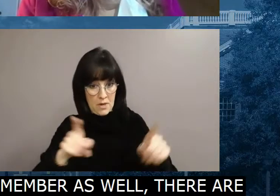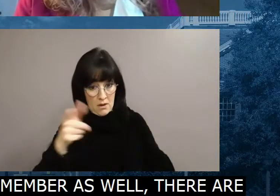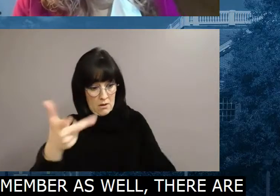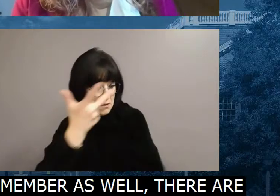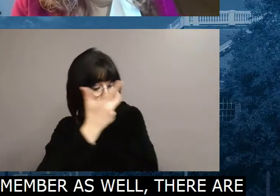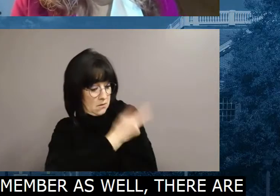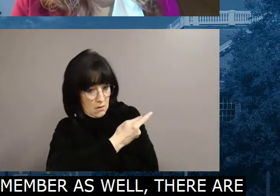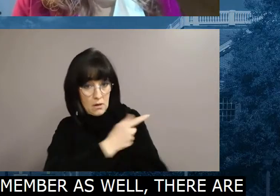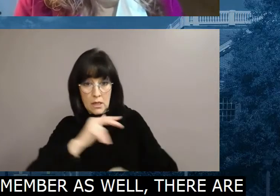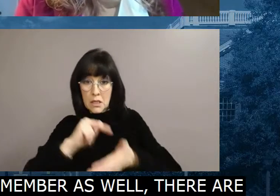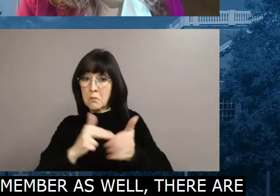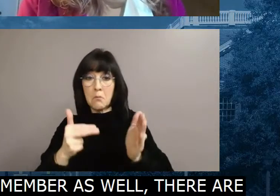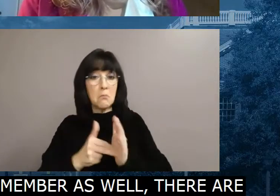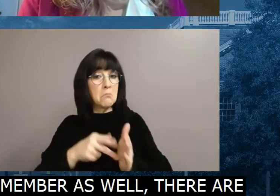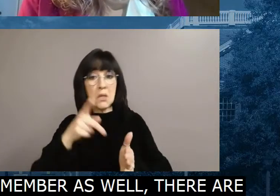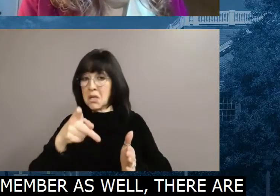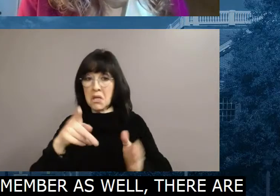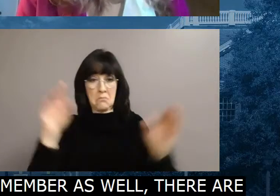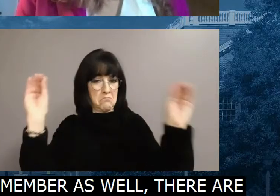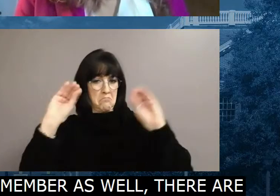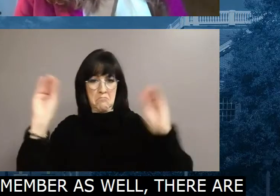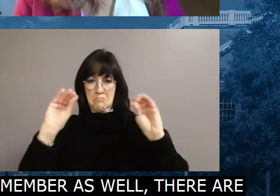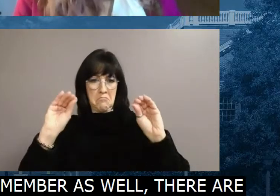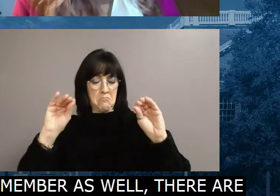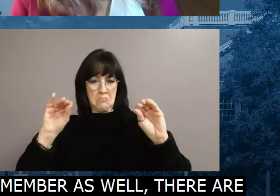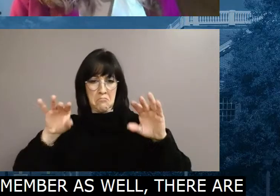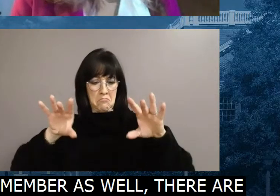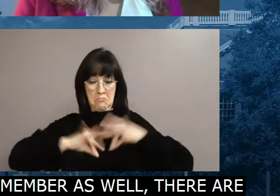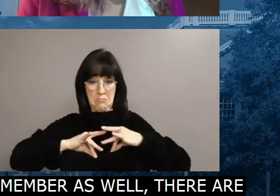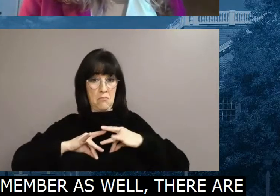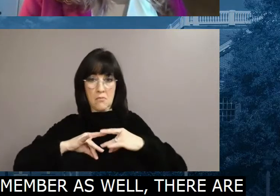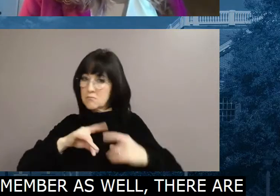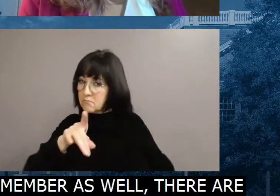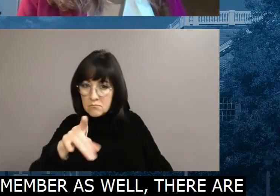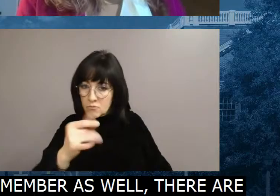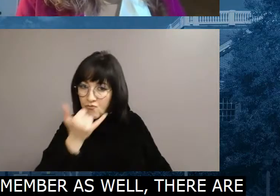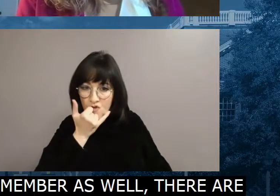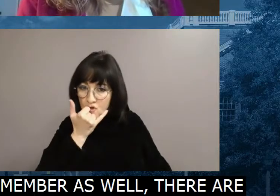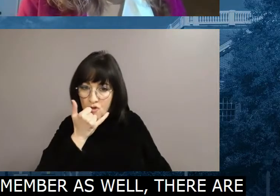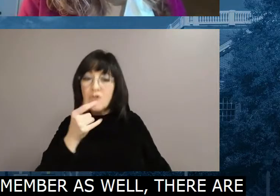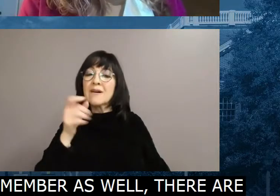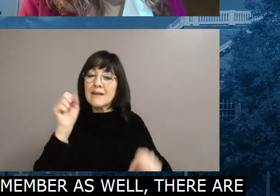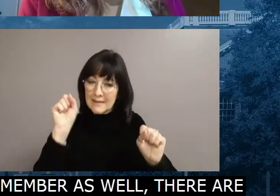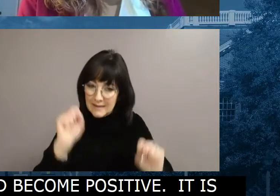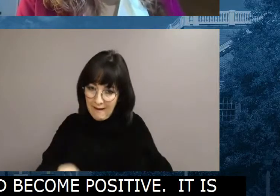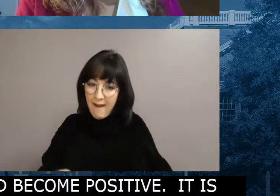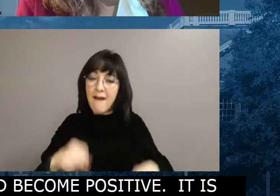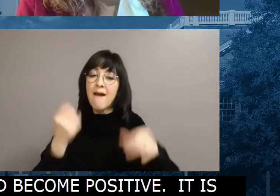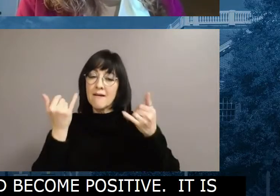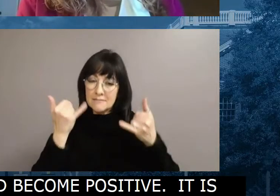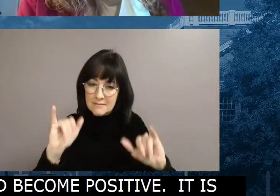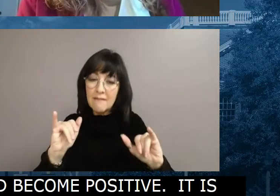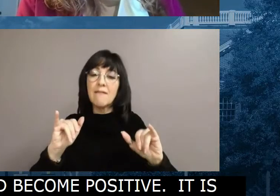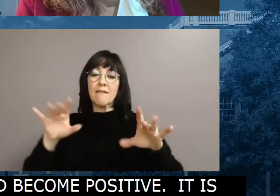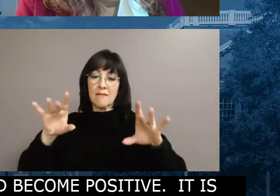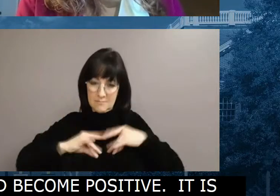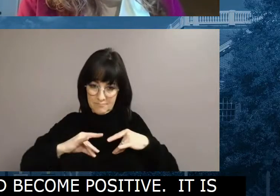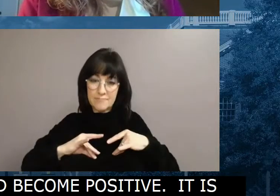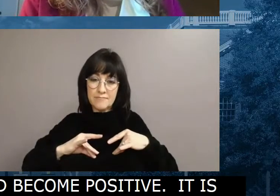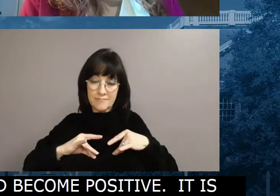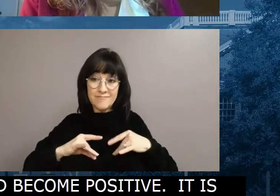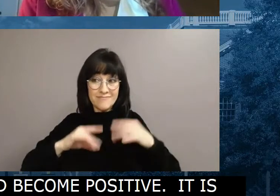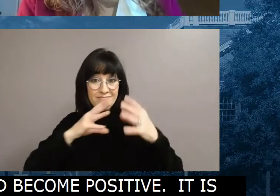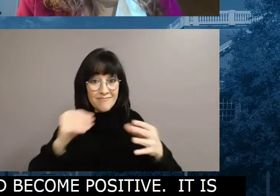going to spread the infection, especially when there's still a fair amount of infection in the community.